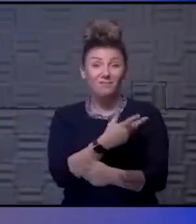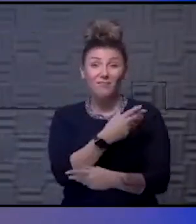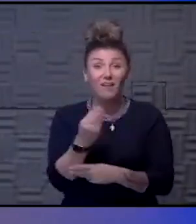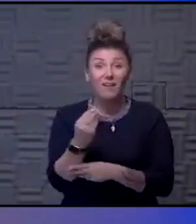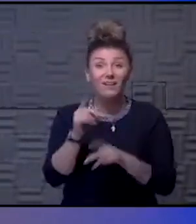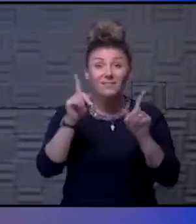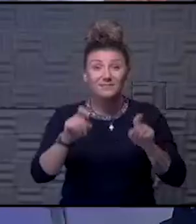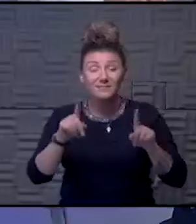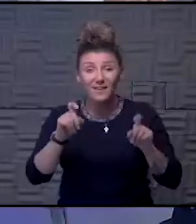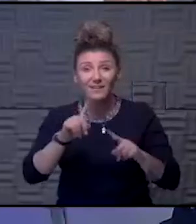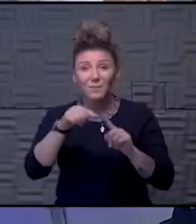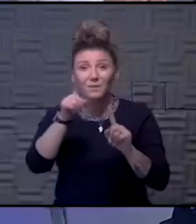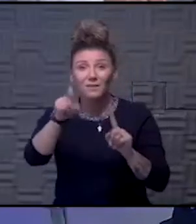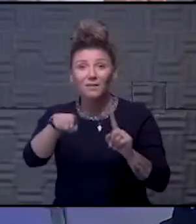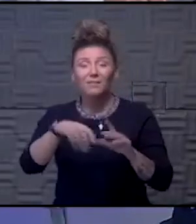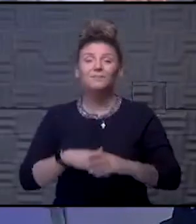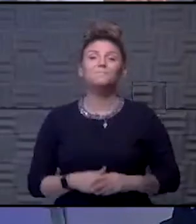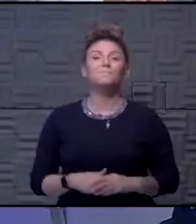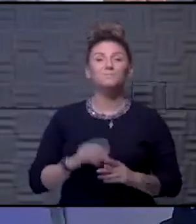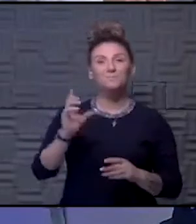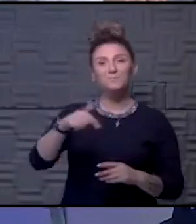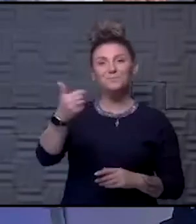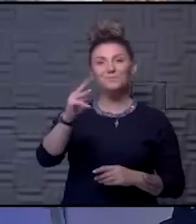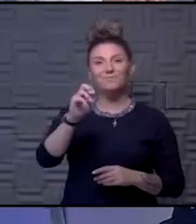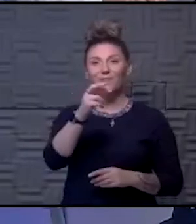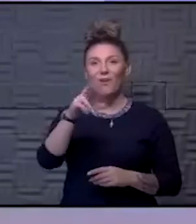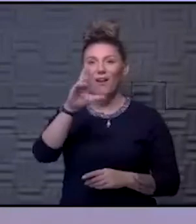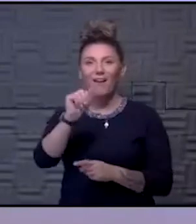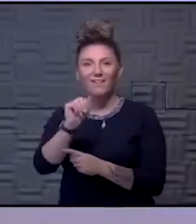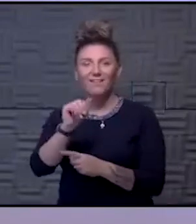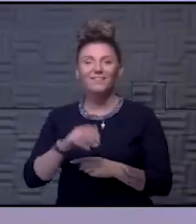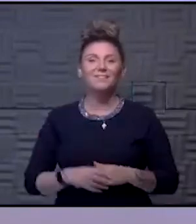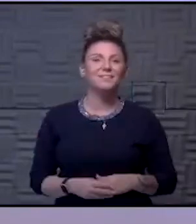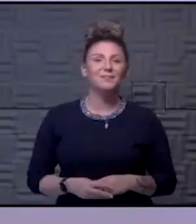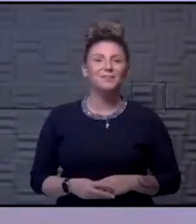when needed. Great. Mariana, final thoughts?